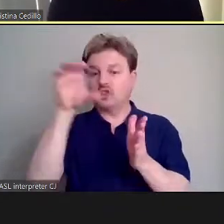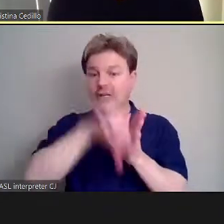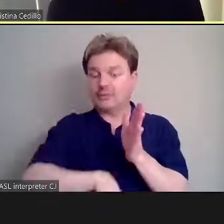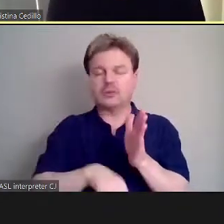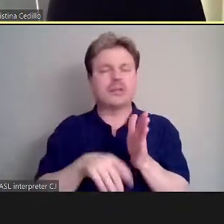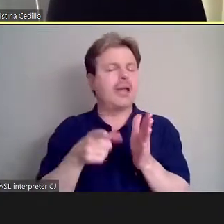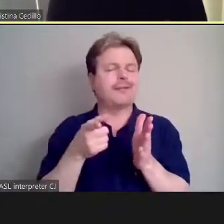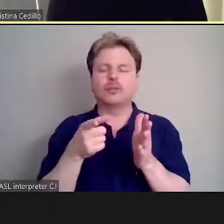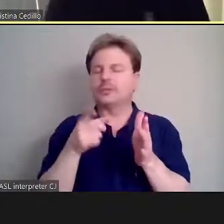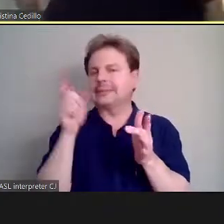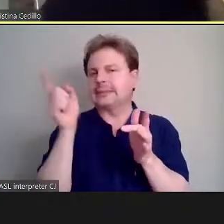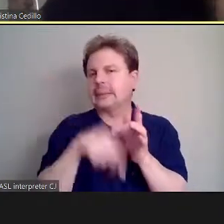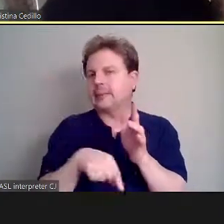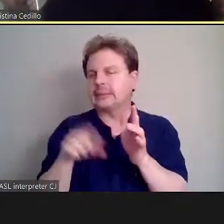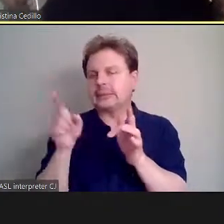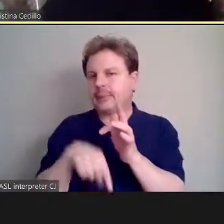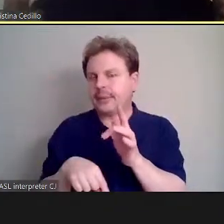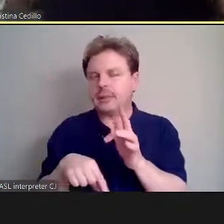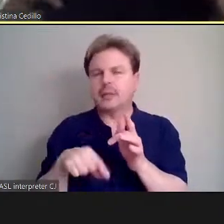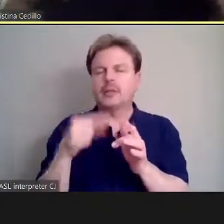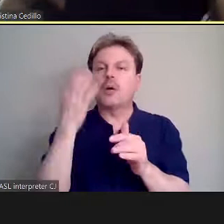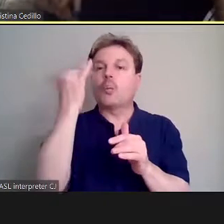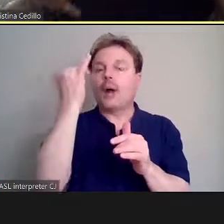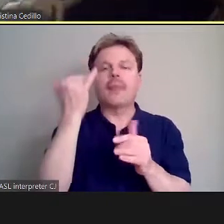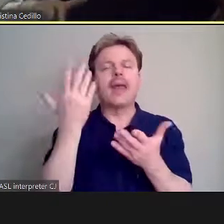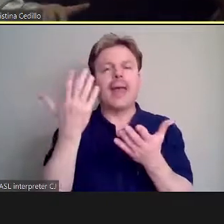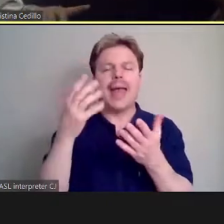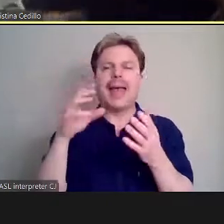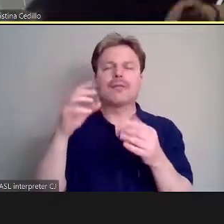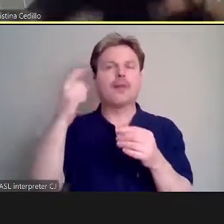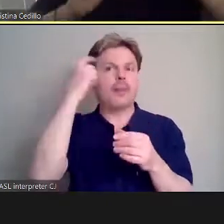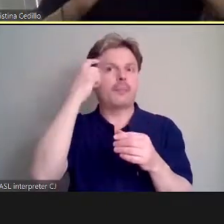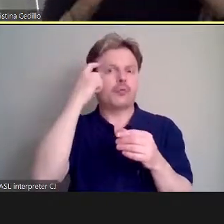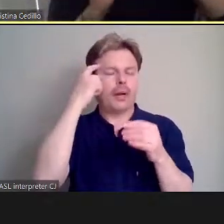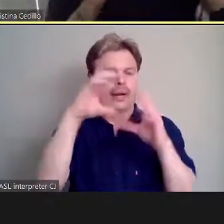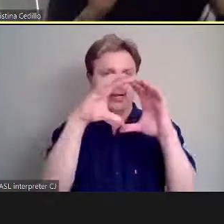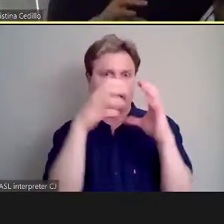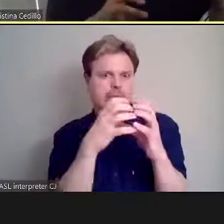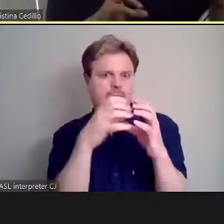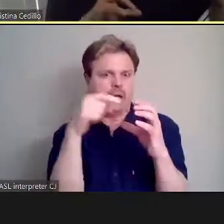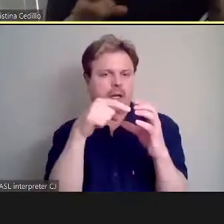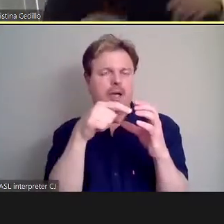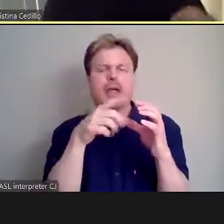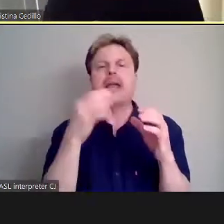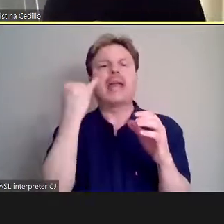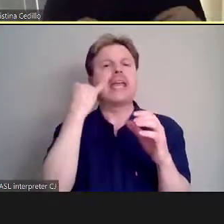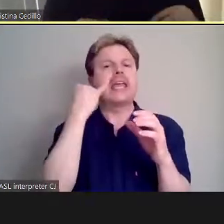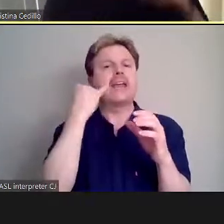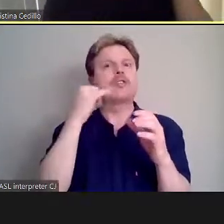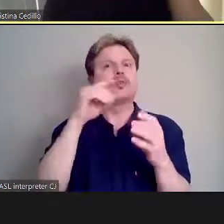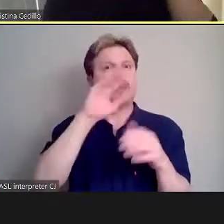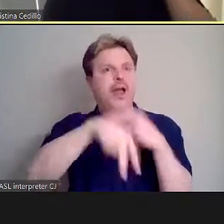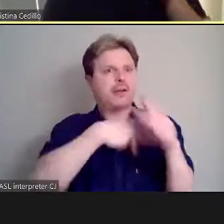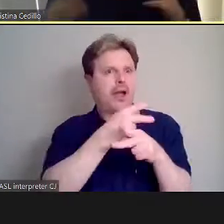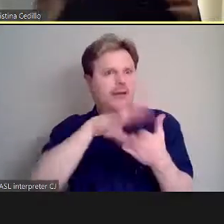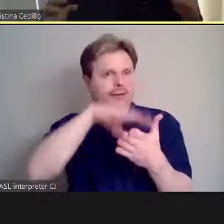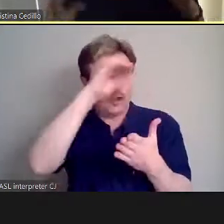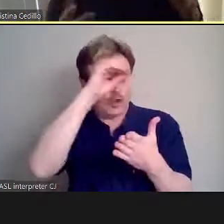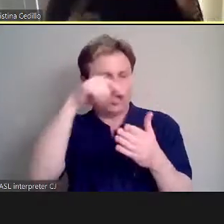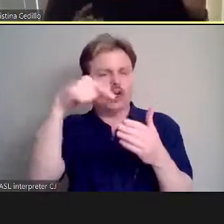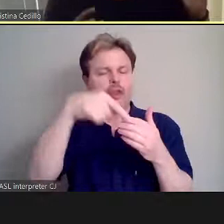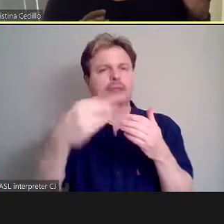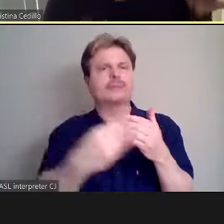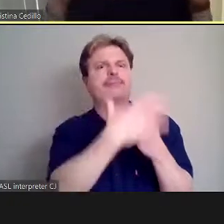had models of the brain and said, if you're this kind of learner, you activate this part of the brain. And, you know, if you